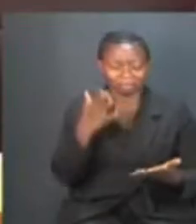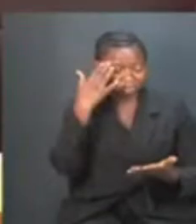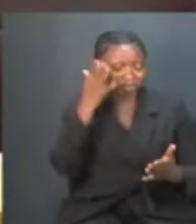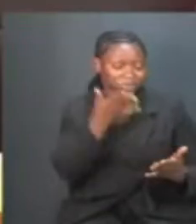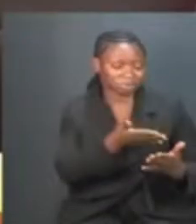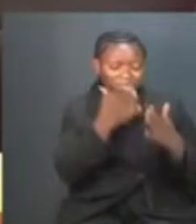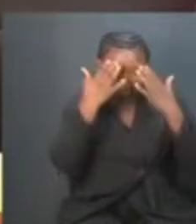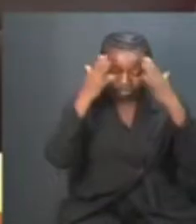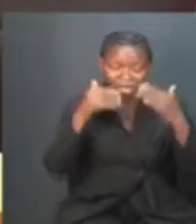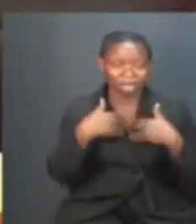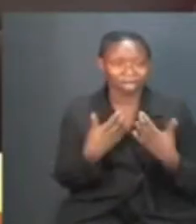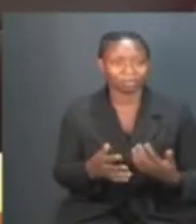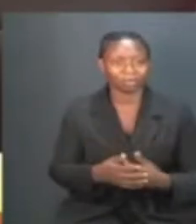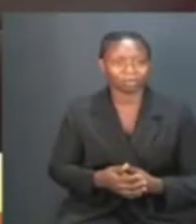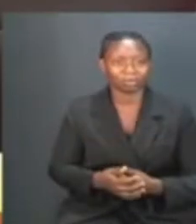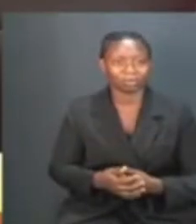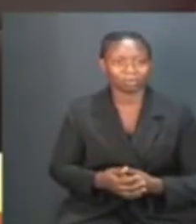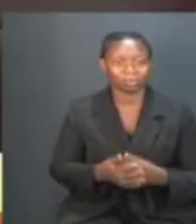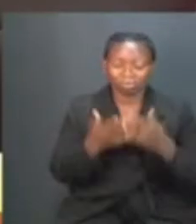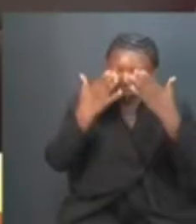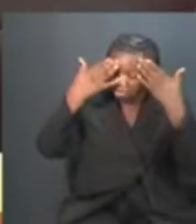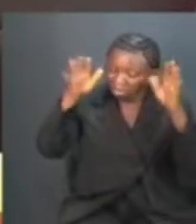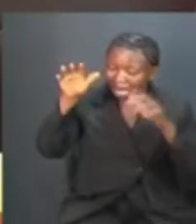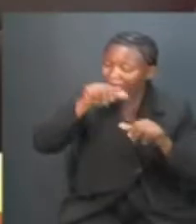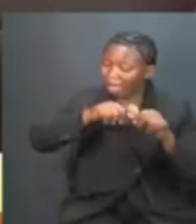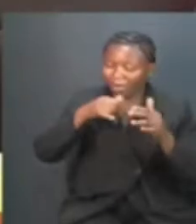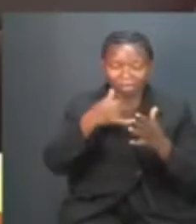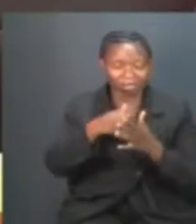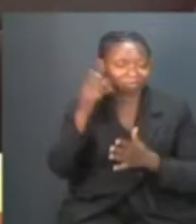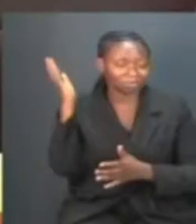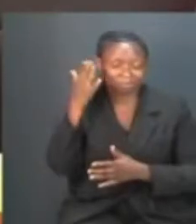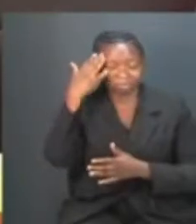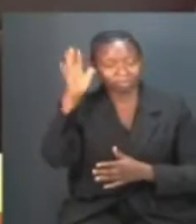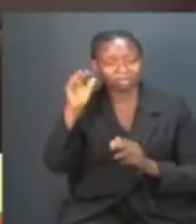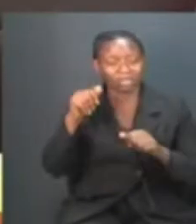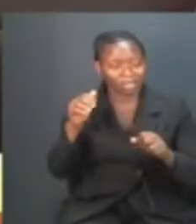other constituencies. Nobody knows anything about it, Mr. Speaker. So if we can